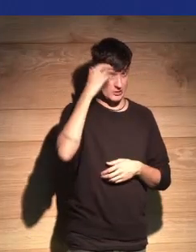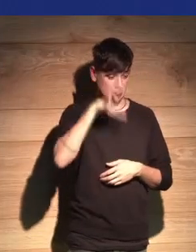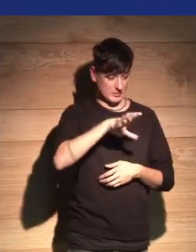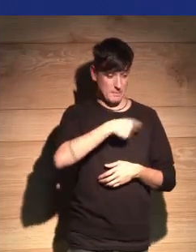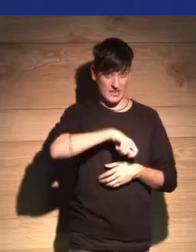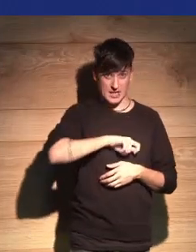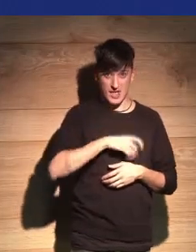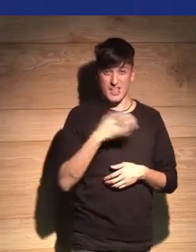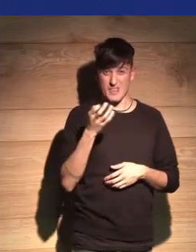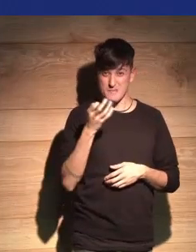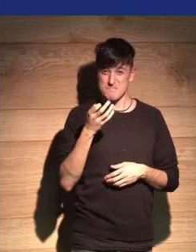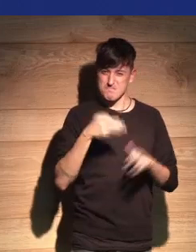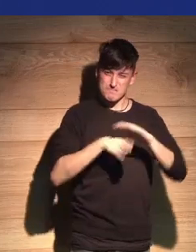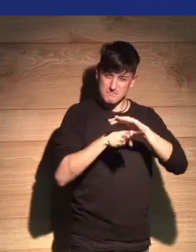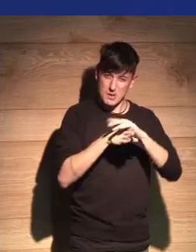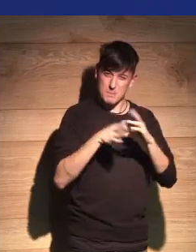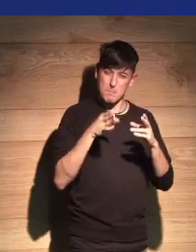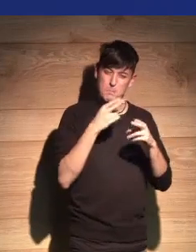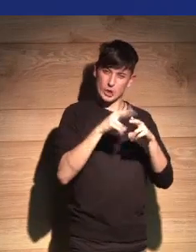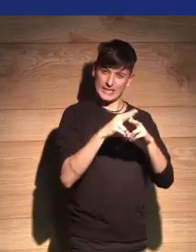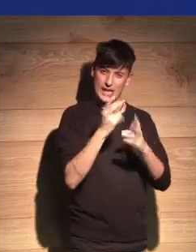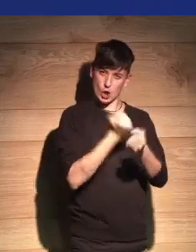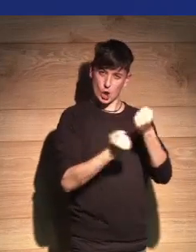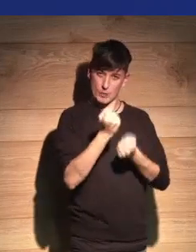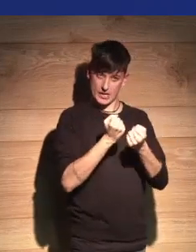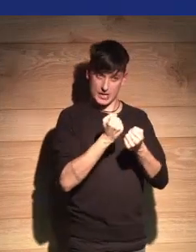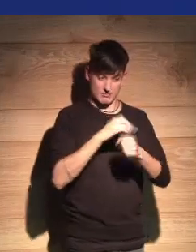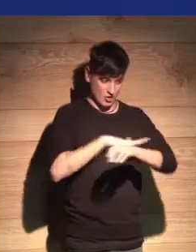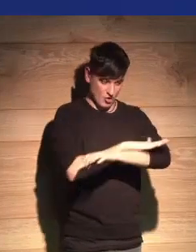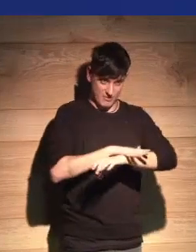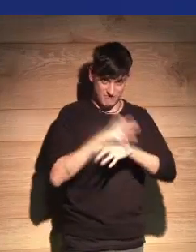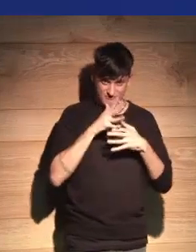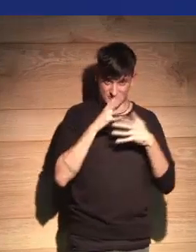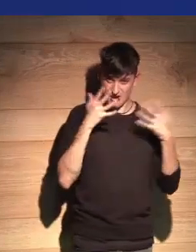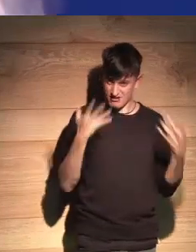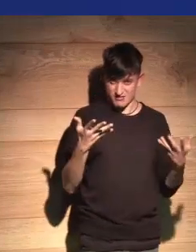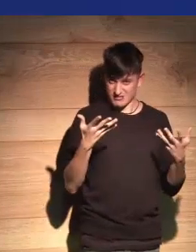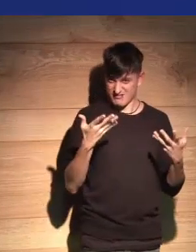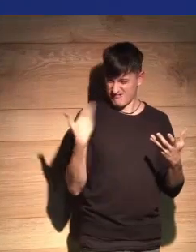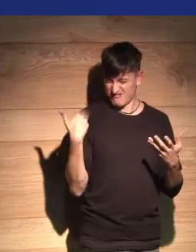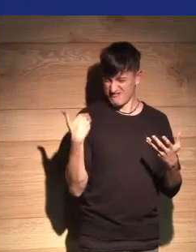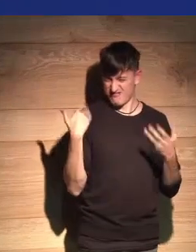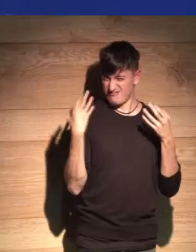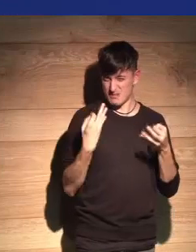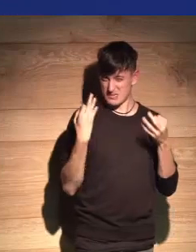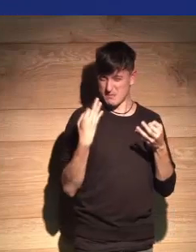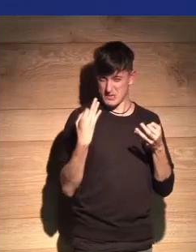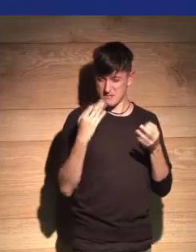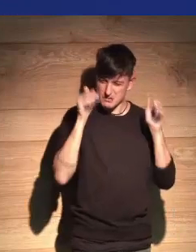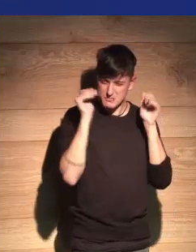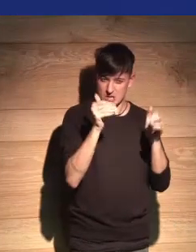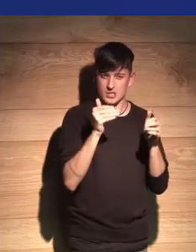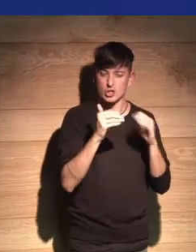needs to continue with an economic policy, the one we have always followed in our